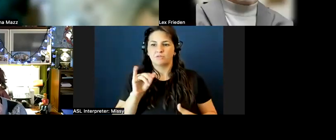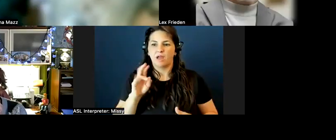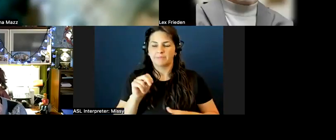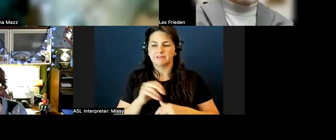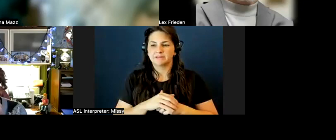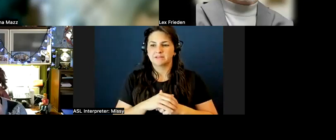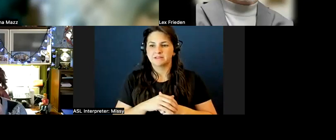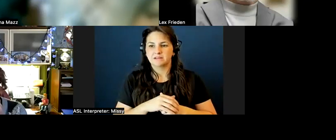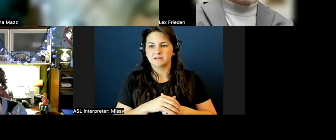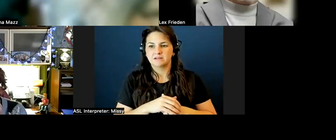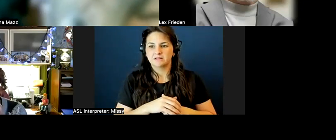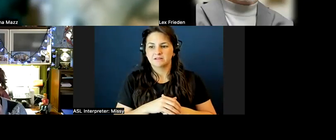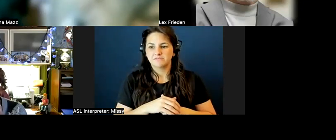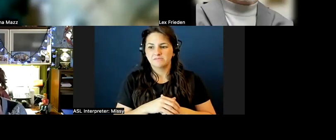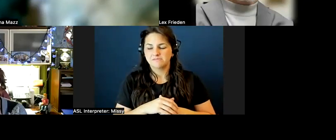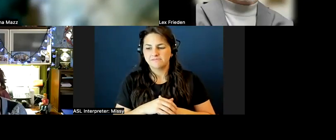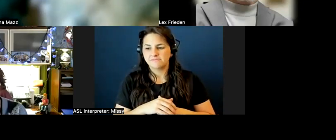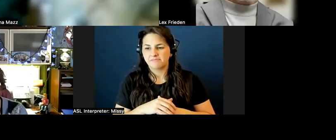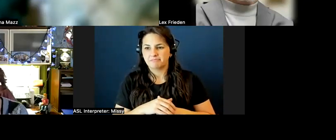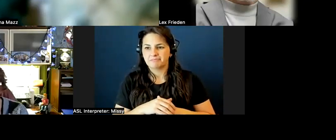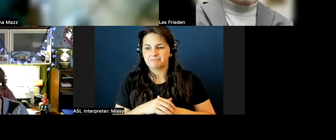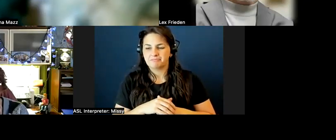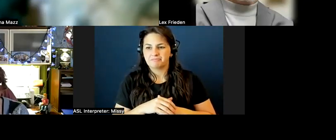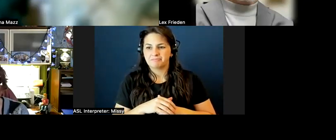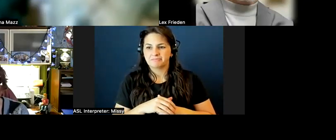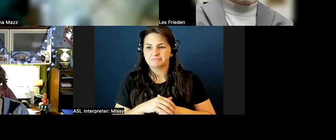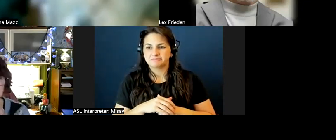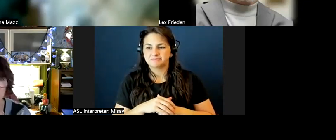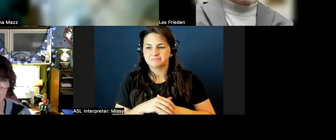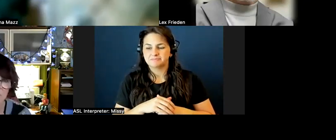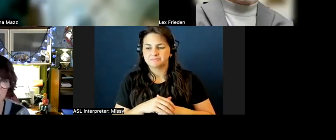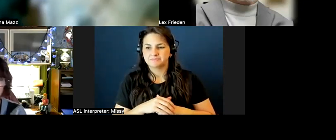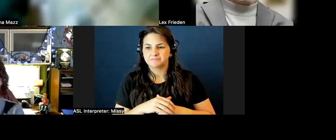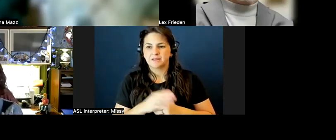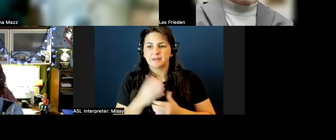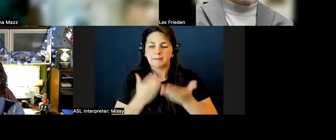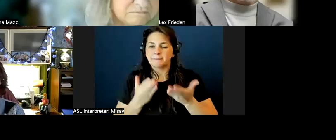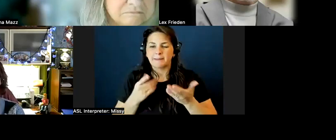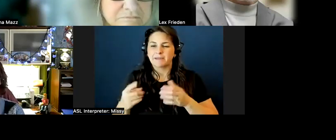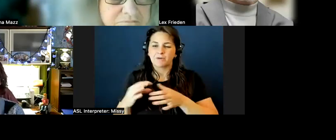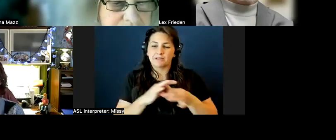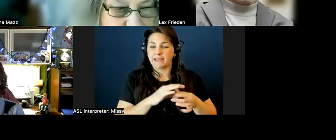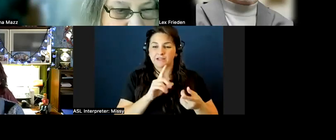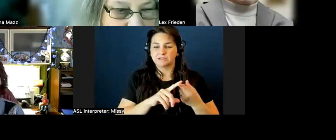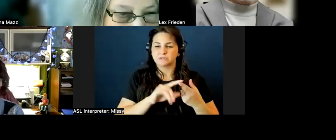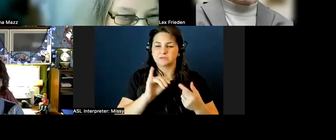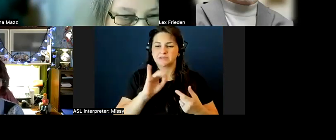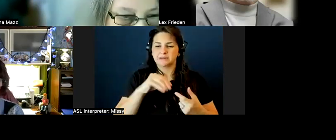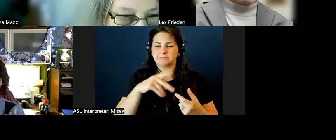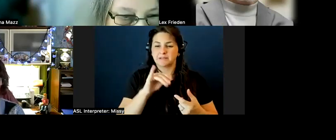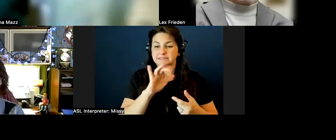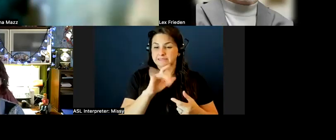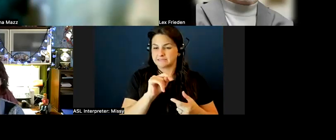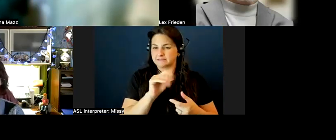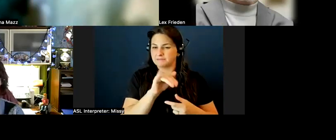You know, other thing I often notice, and sometimes, and I think this is, you know, maybe some goes back to that implicit bias, is that often, like in a restaurant,